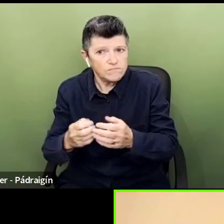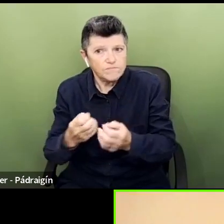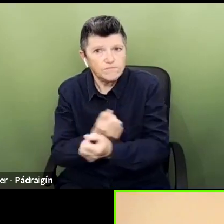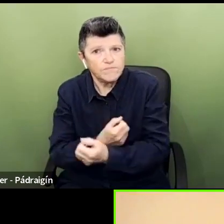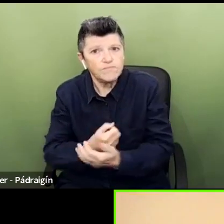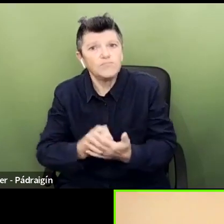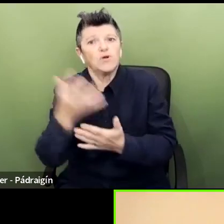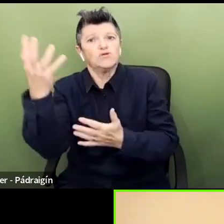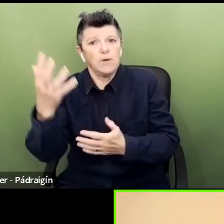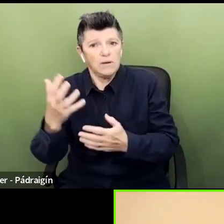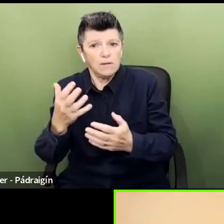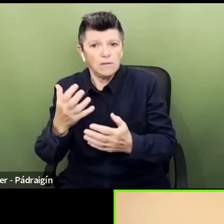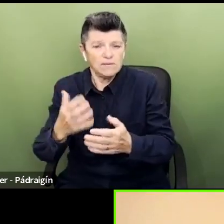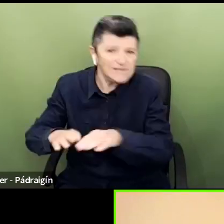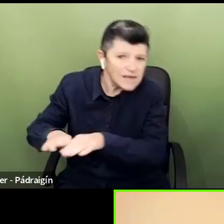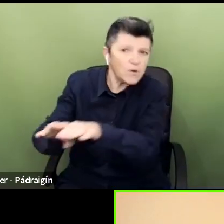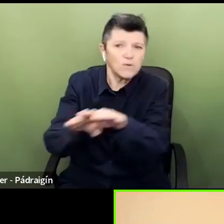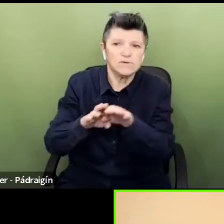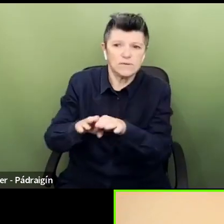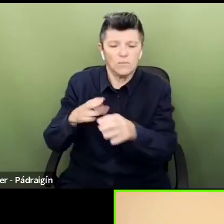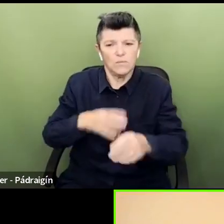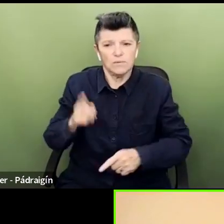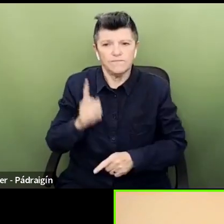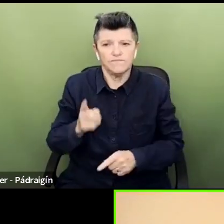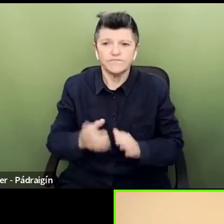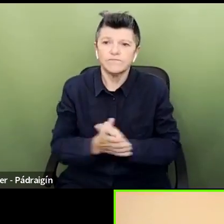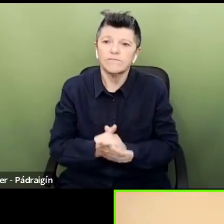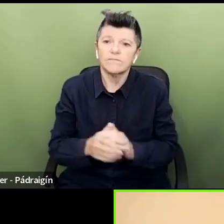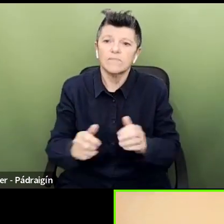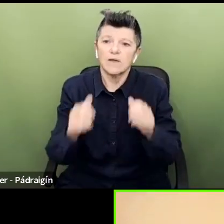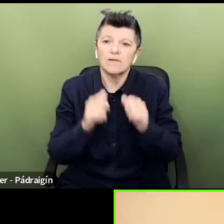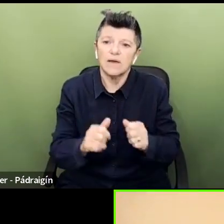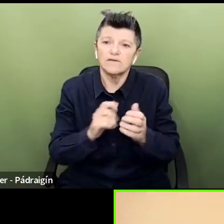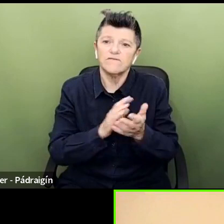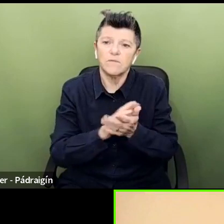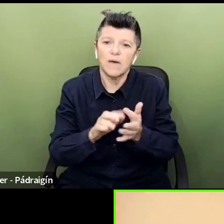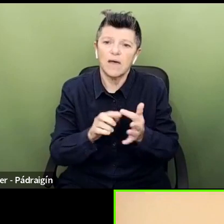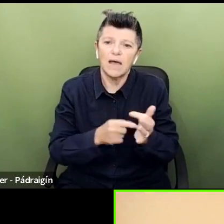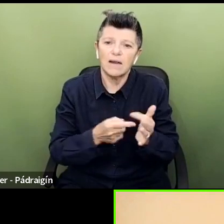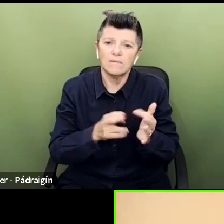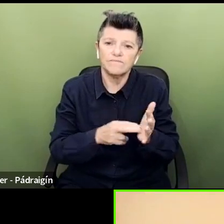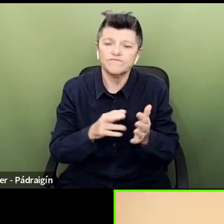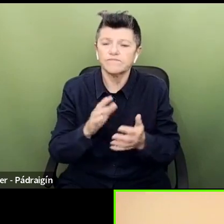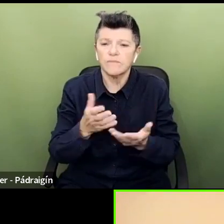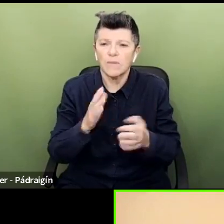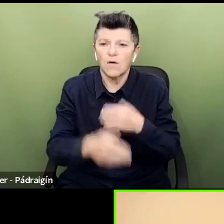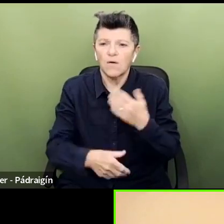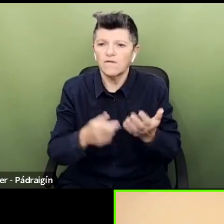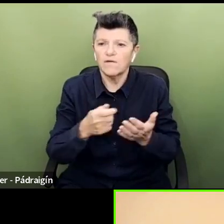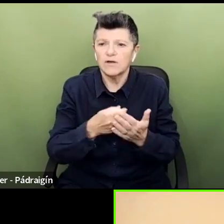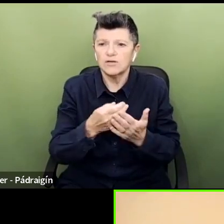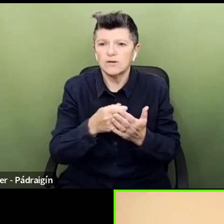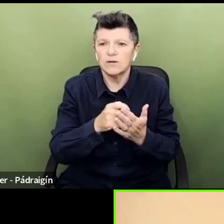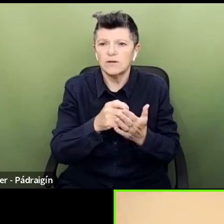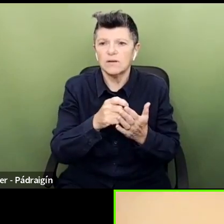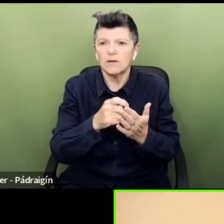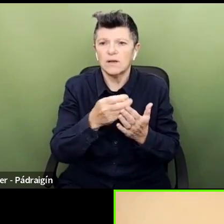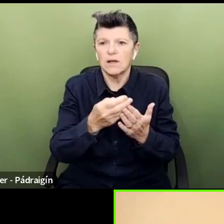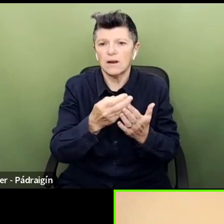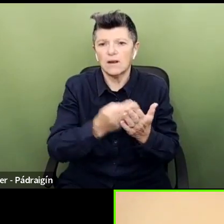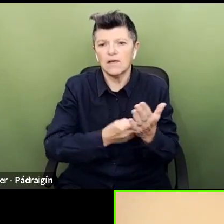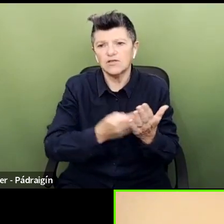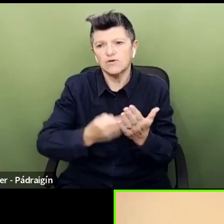Okay, thank you. The next question from Helen Haxel about literature, literary representation